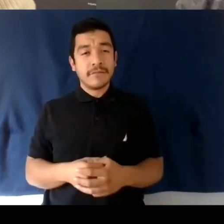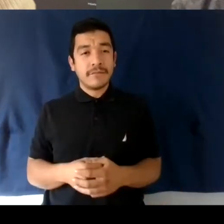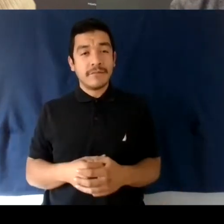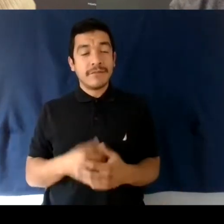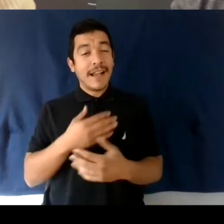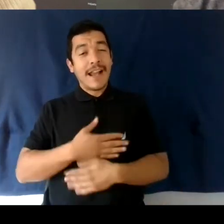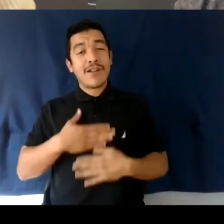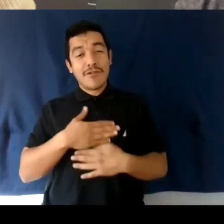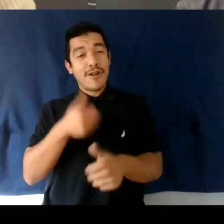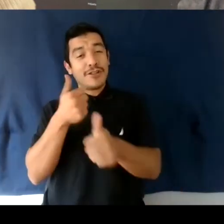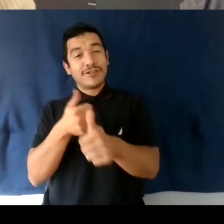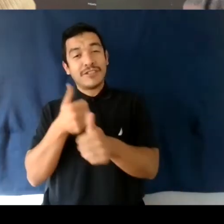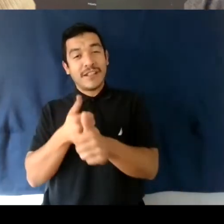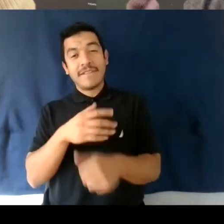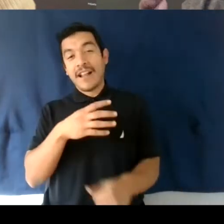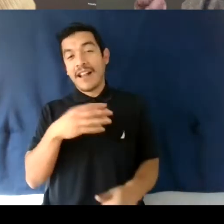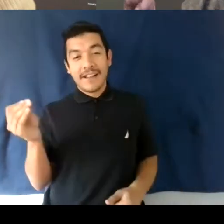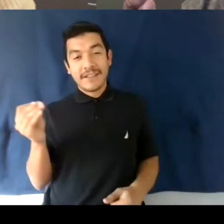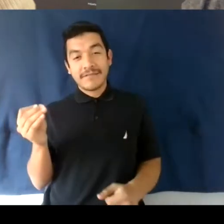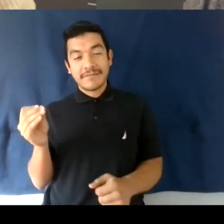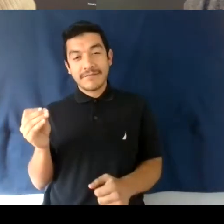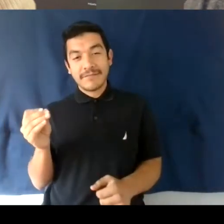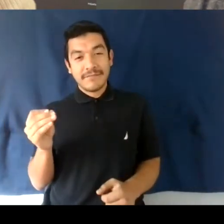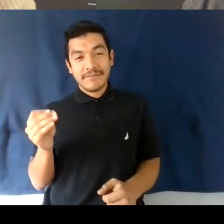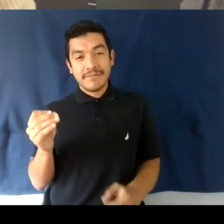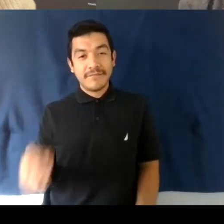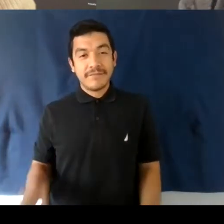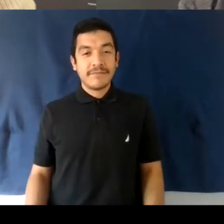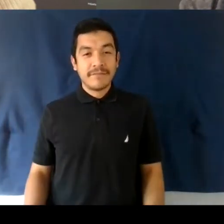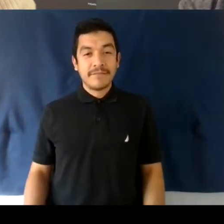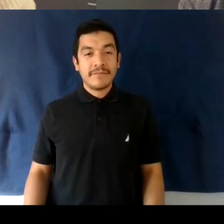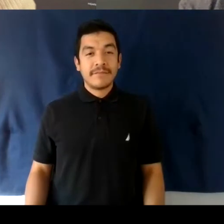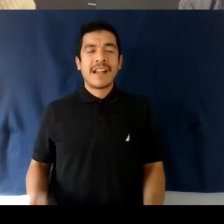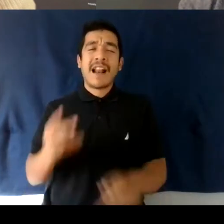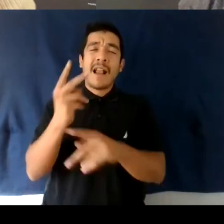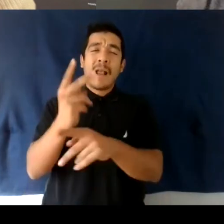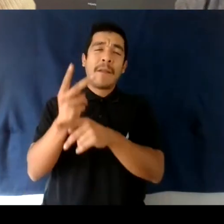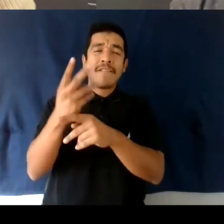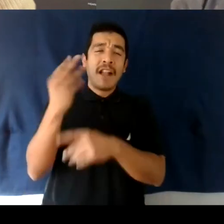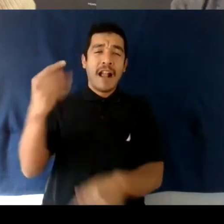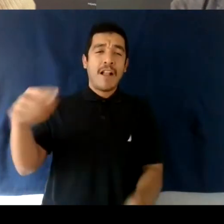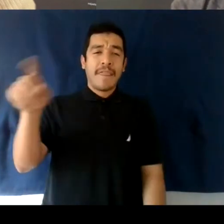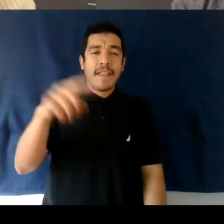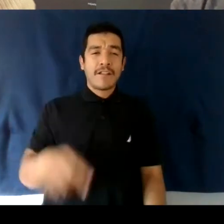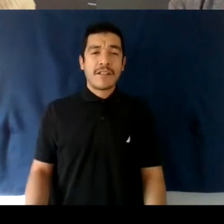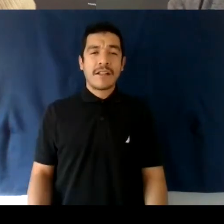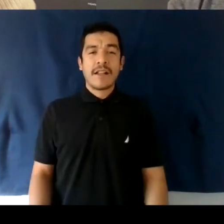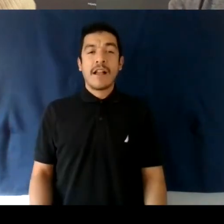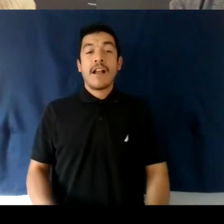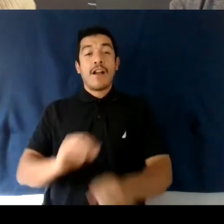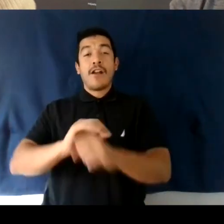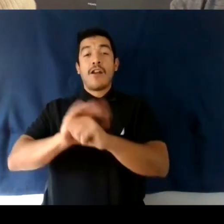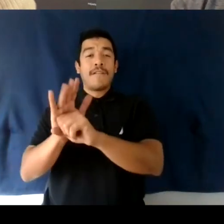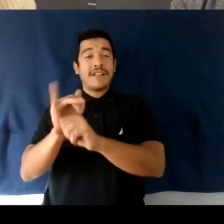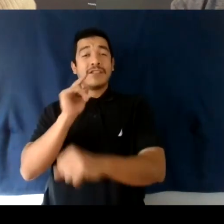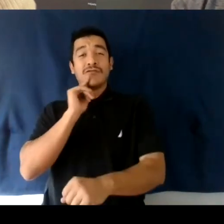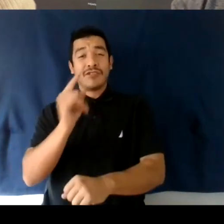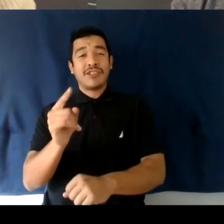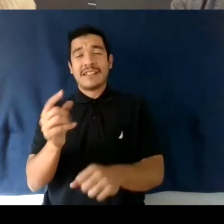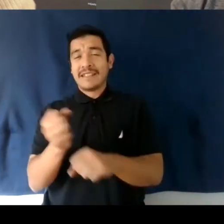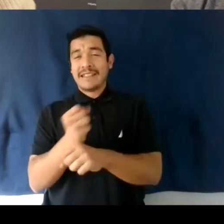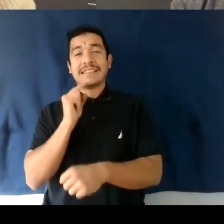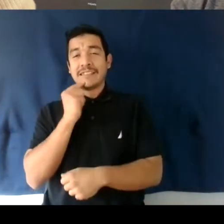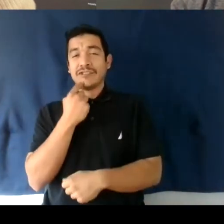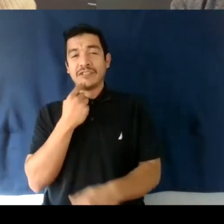Enjoy yourselves, and be careful out there. The pandemic is, getting